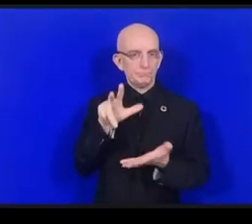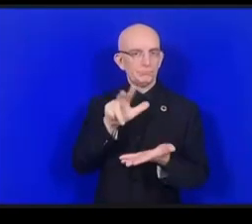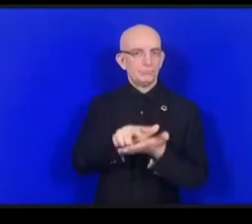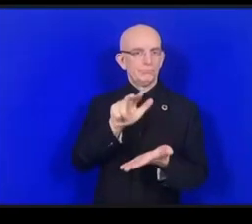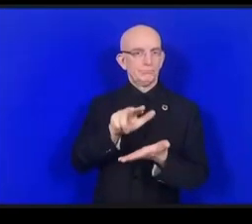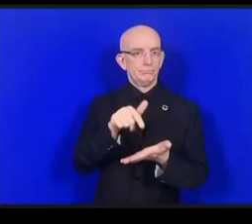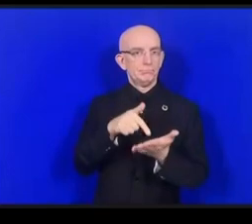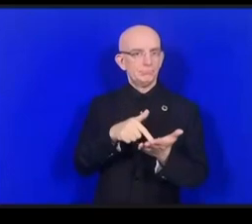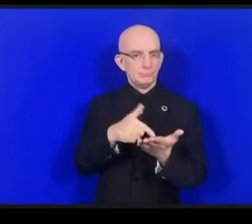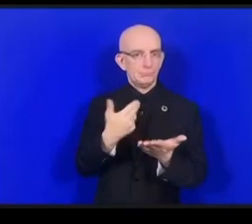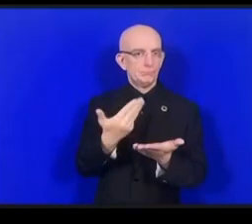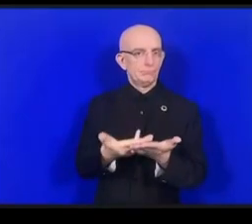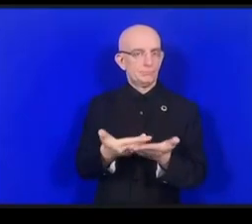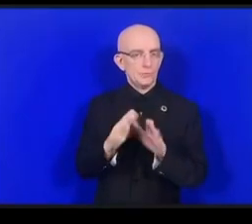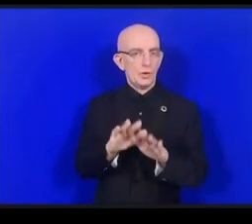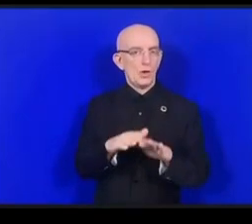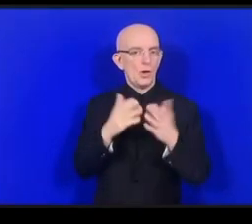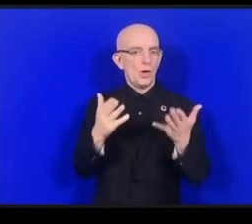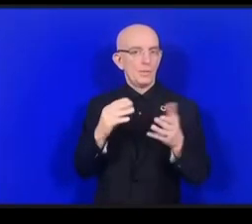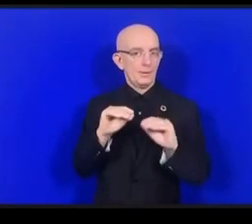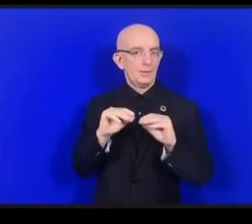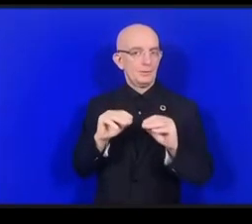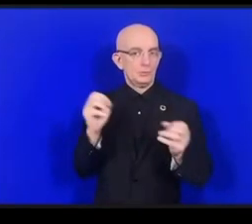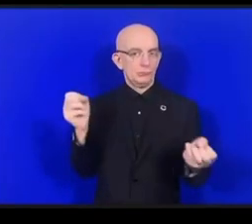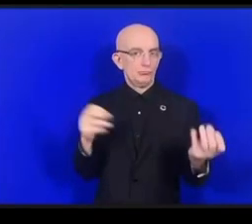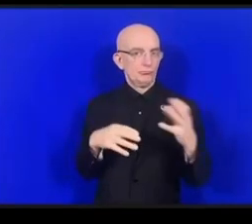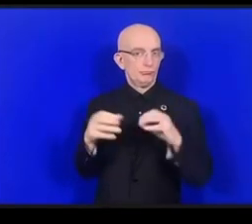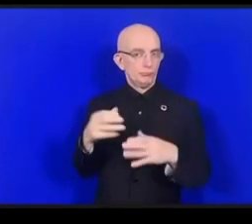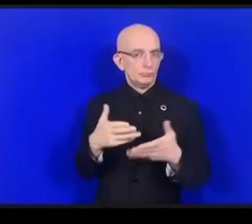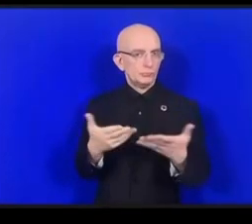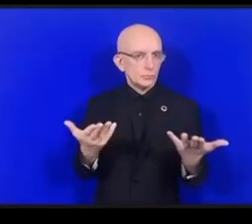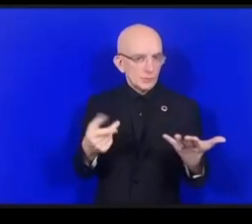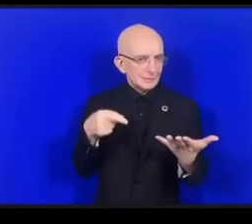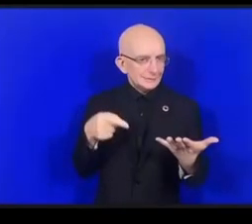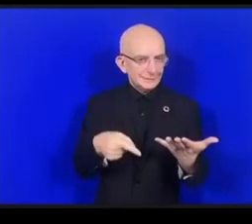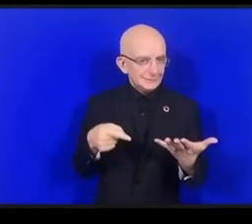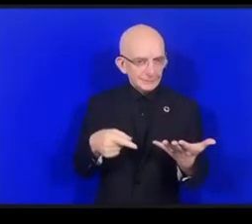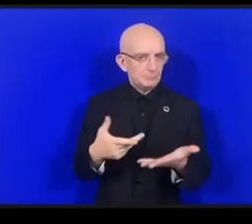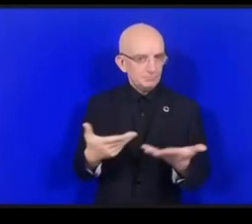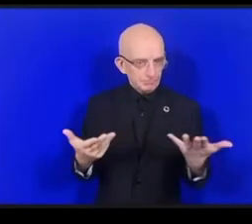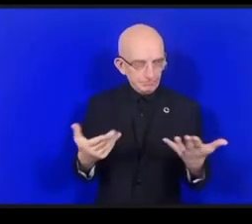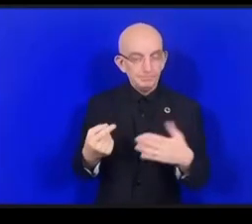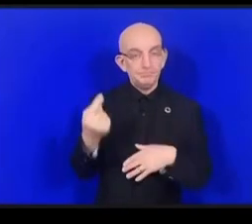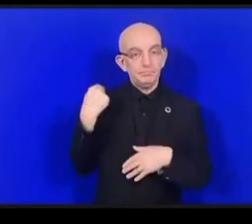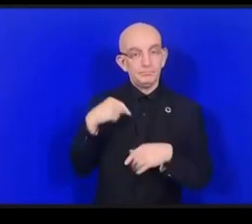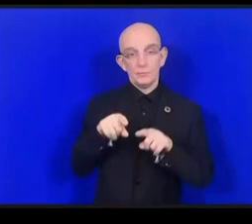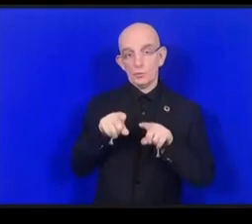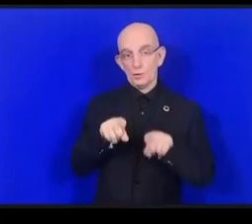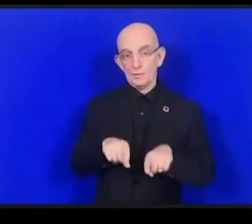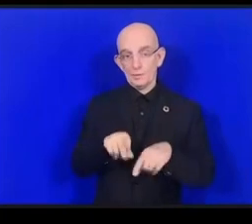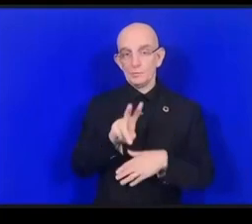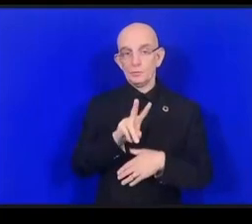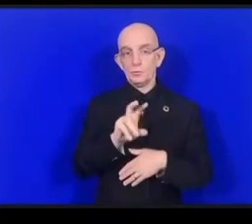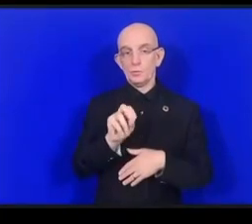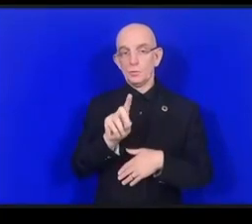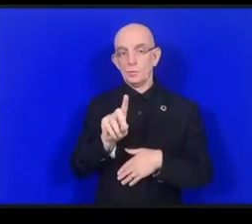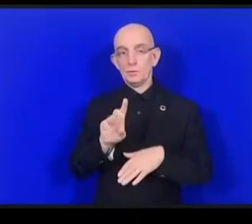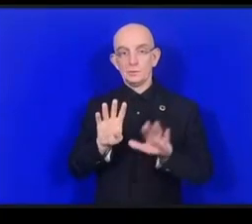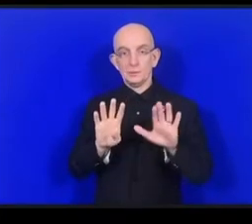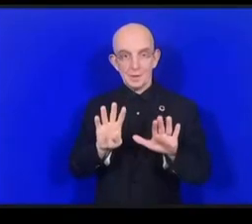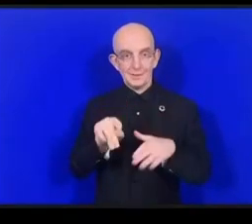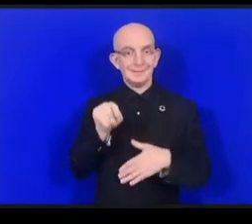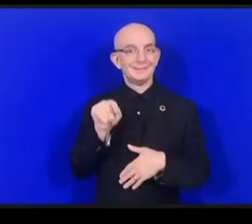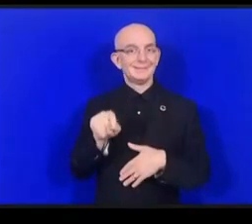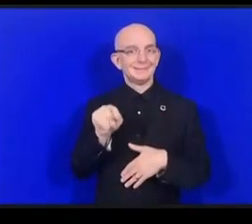the Dynamic Coalition was created to really propel forward this work around the implementation of the